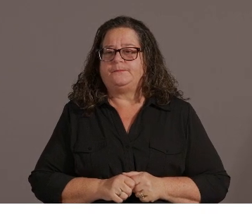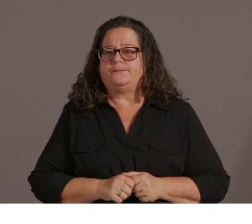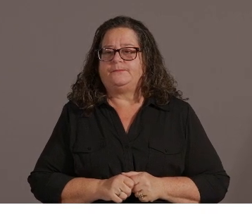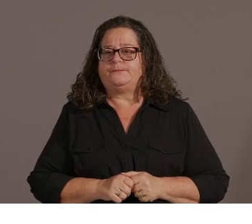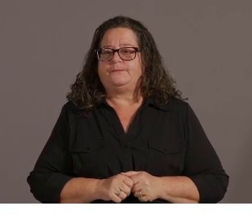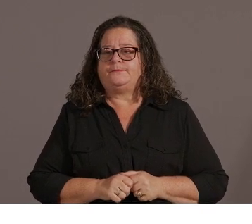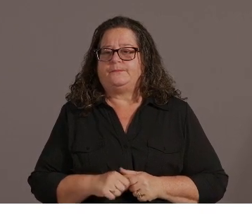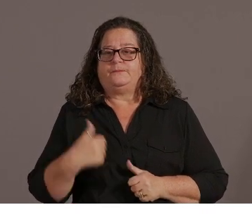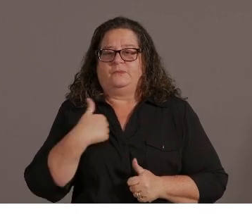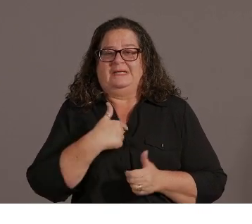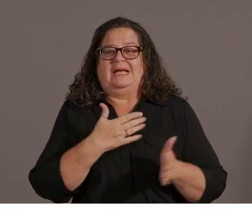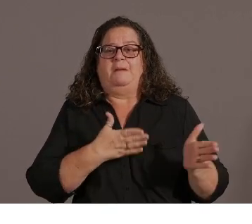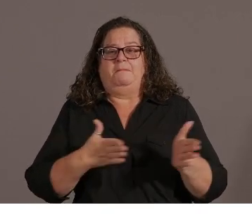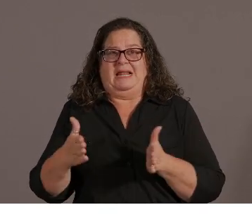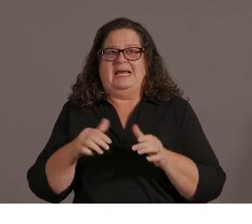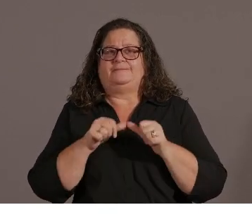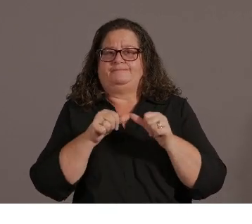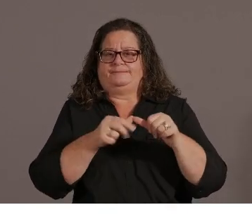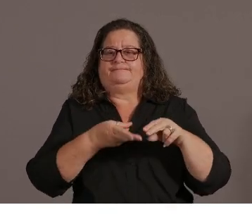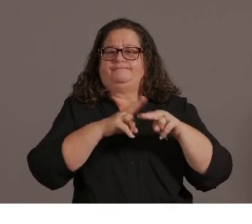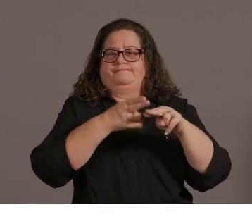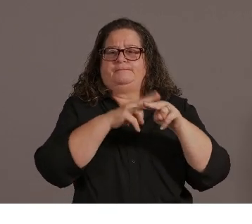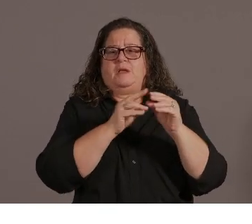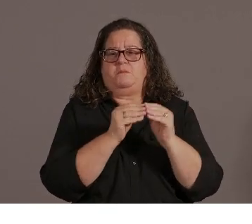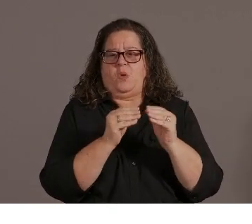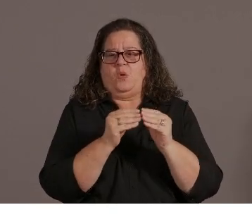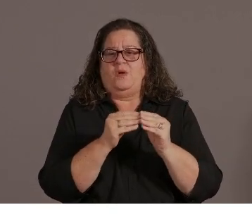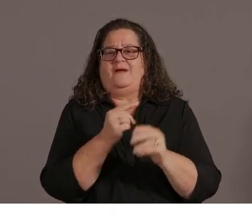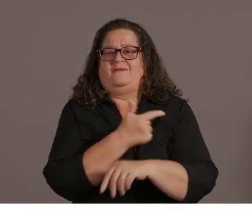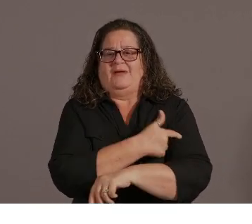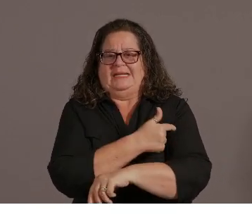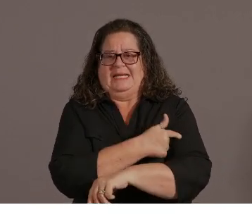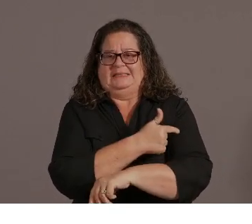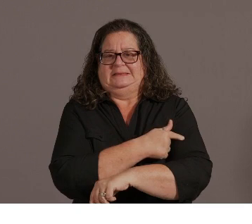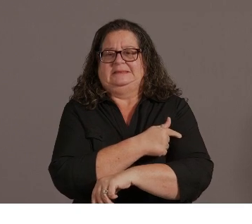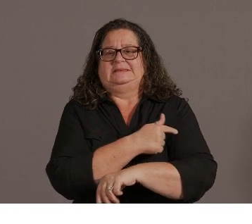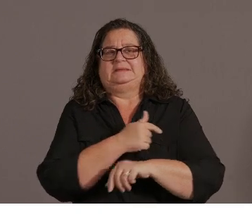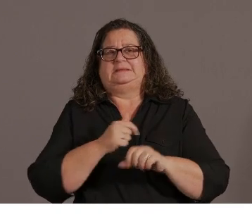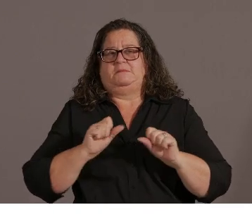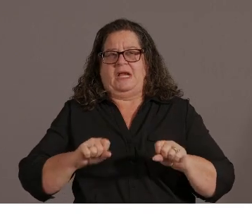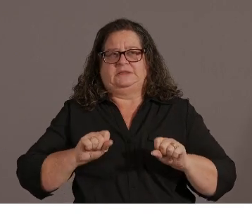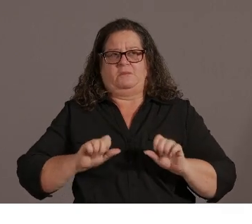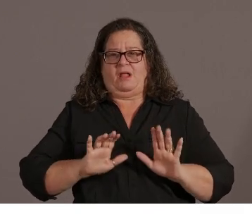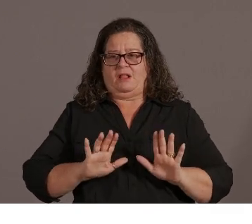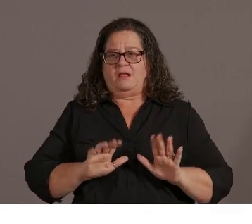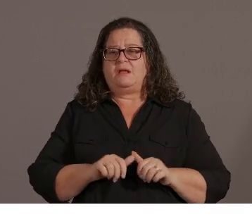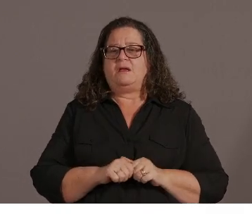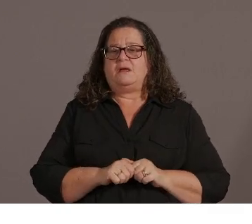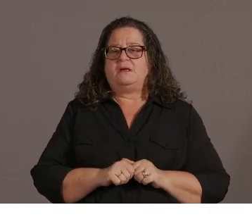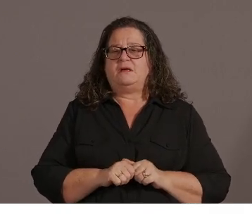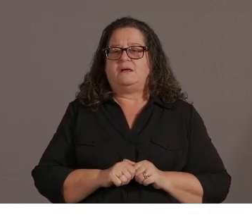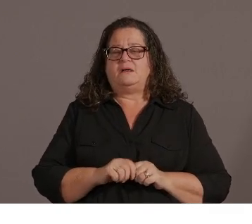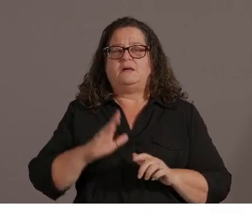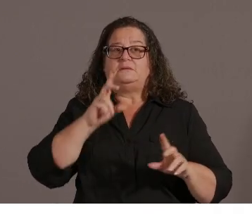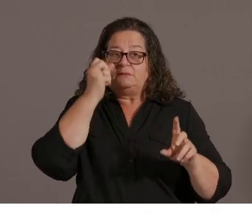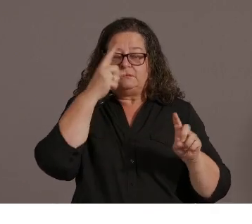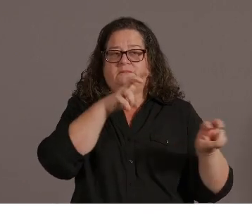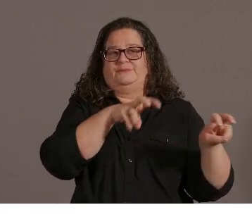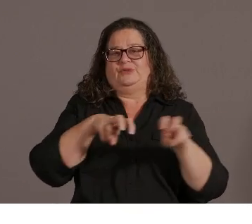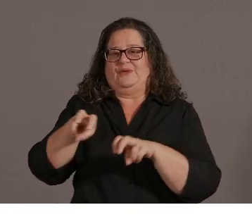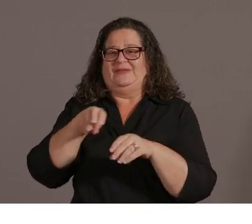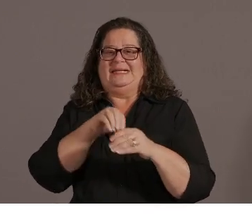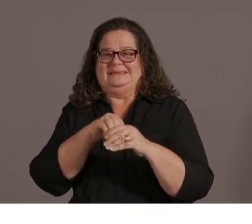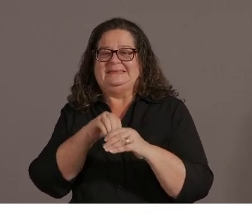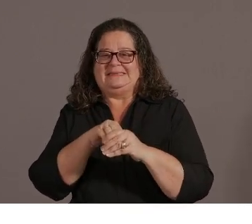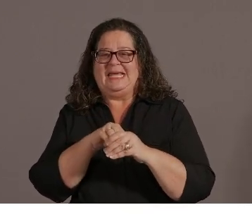to increase the vaccination capacity. So I'm gonna walk you through some of the transition of those vaccination